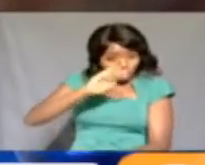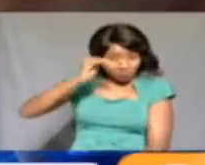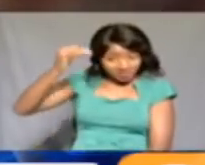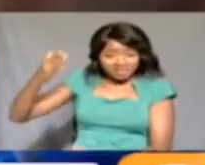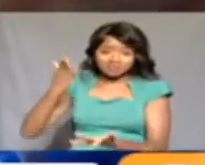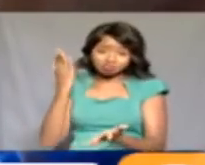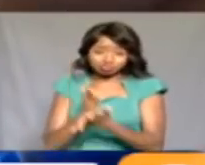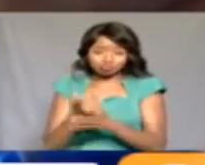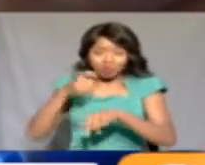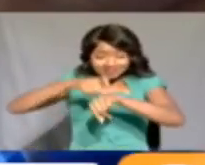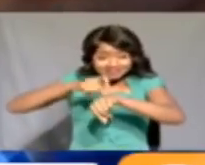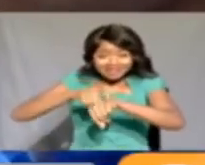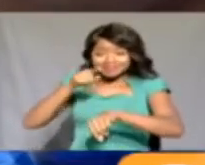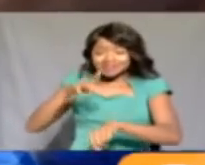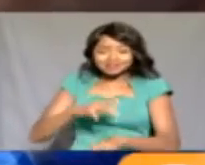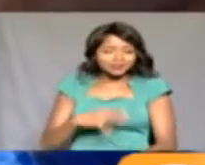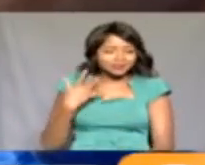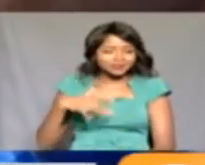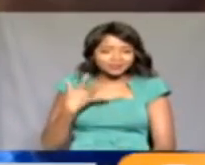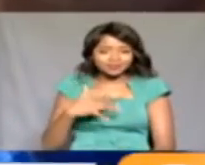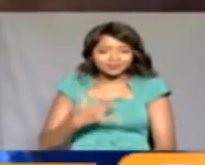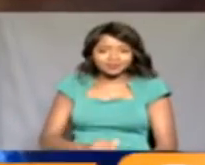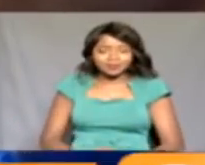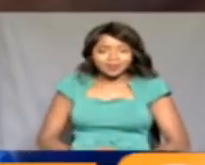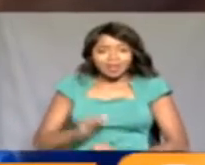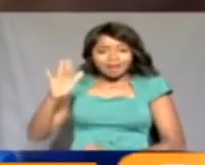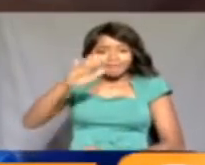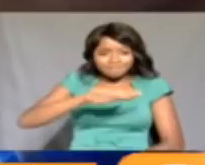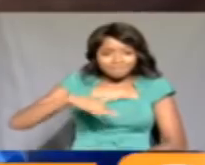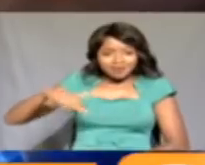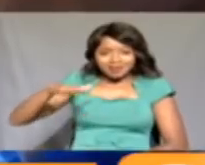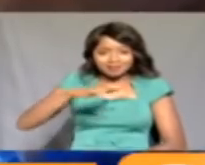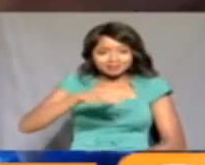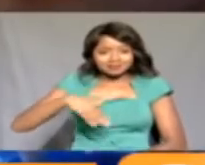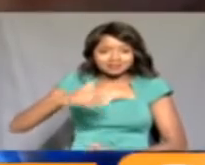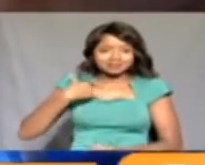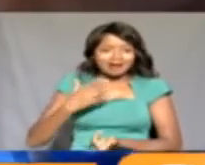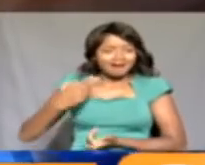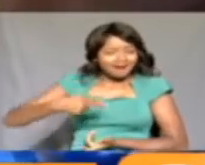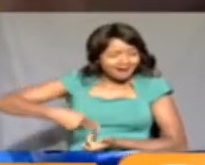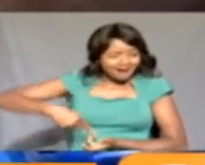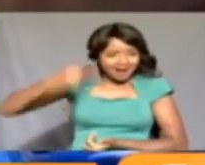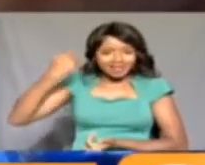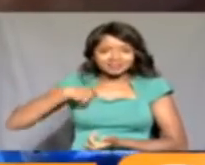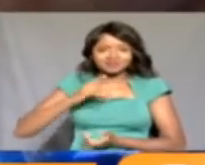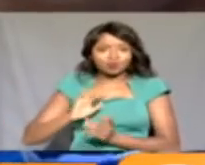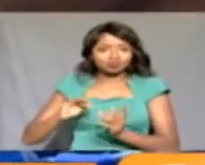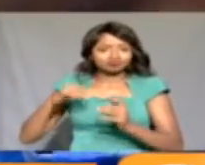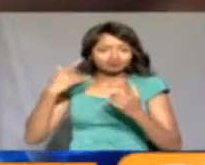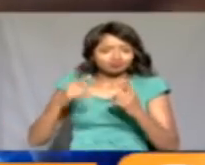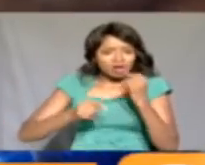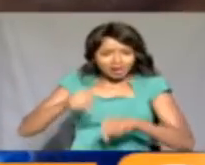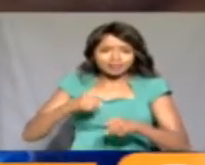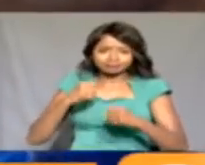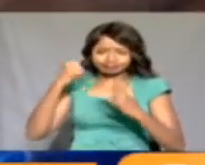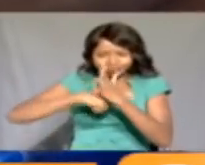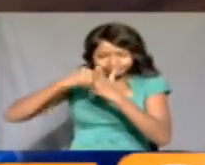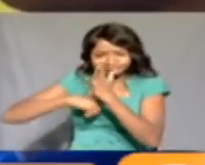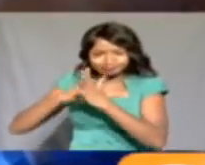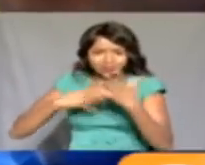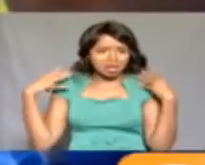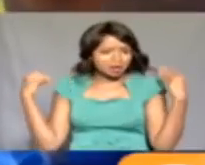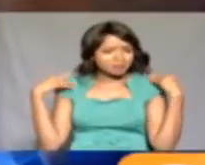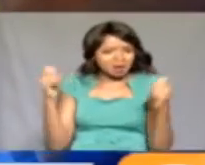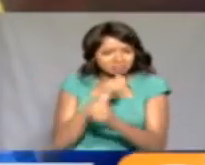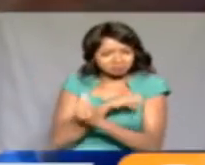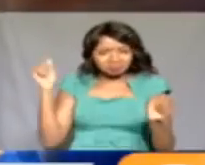you find that it's one of the highest places when it comes to altitude. And you can easily pick your chef very well. And many guys have